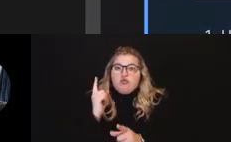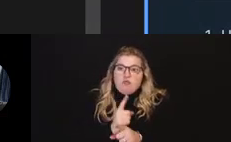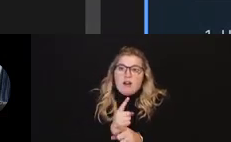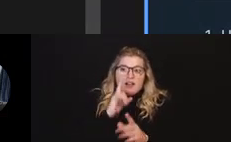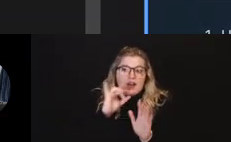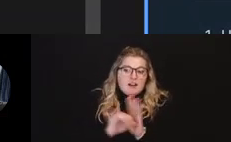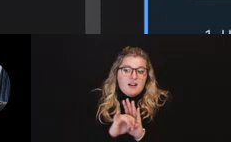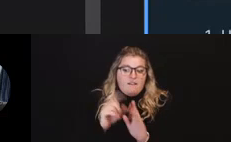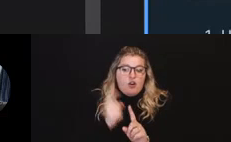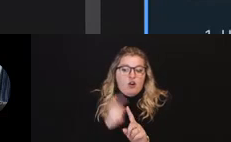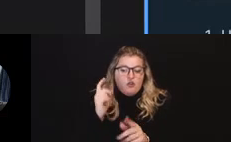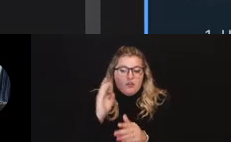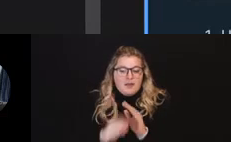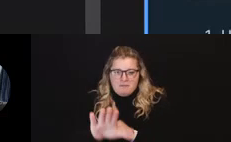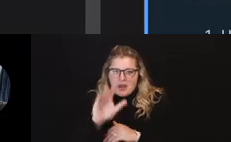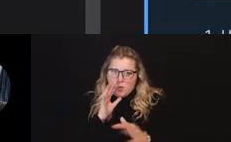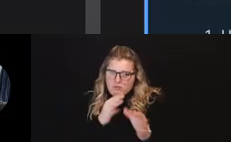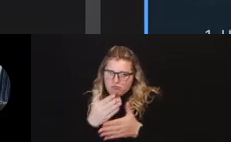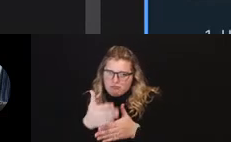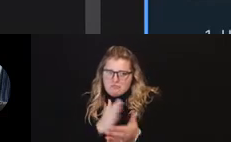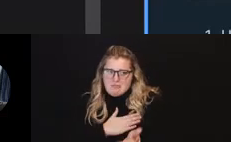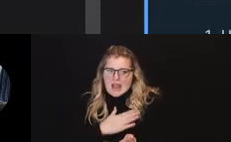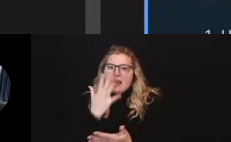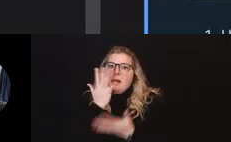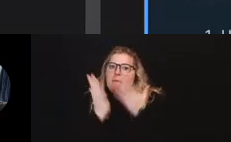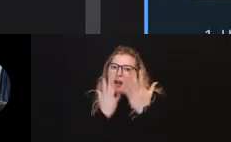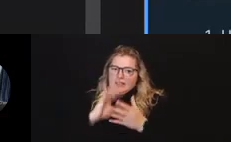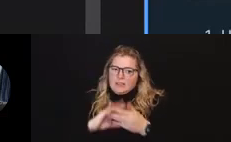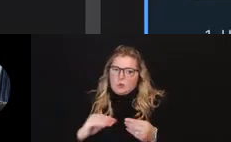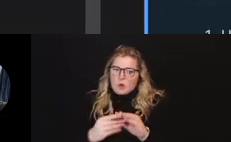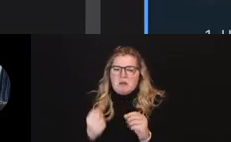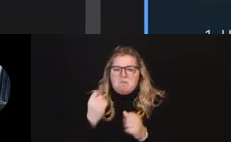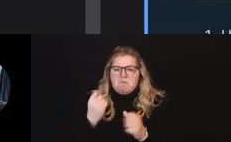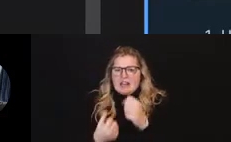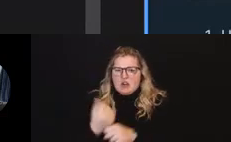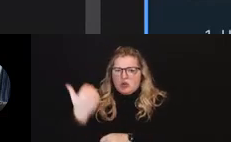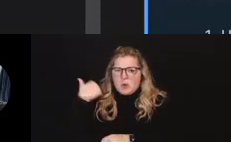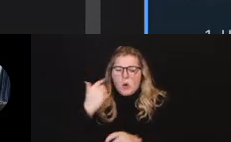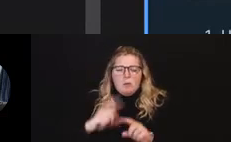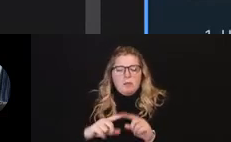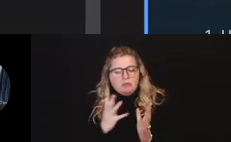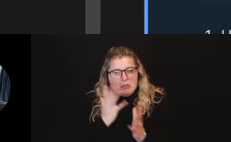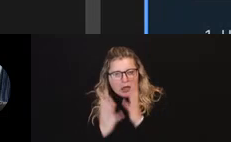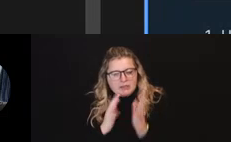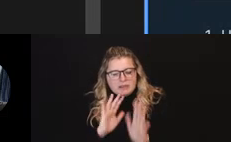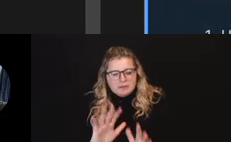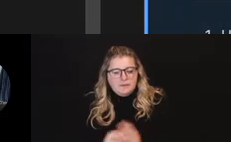share a story that's an embarrassing story from my life. This was lots of years ago, but still pretty embarrassing.